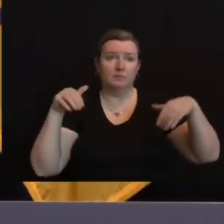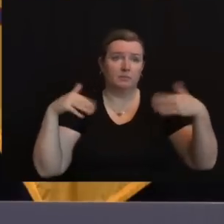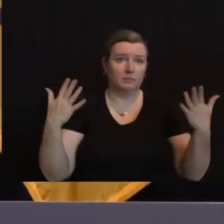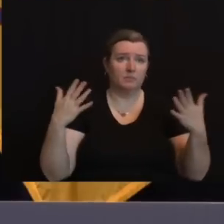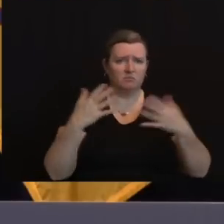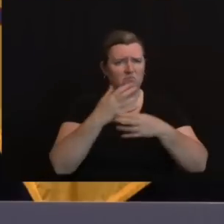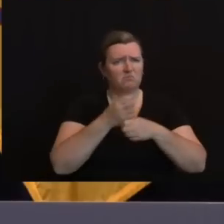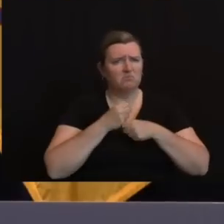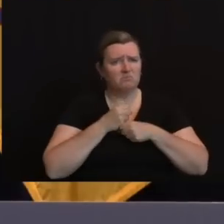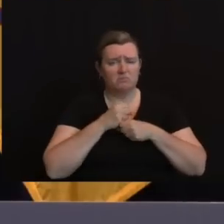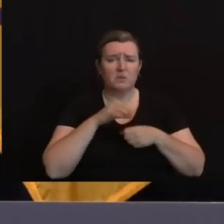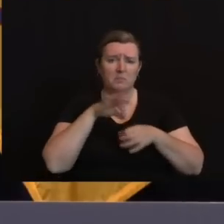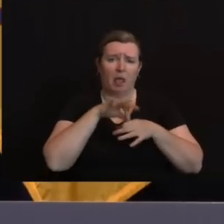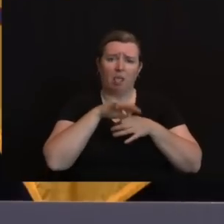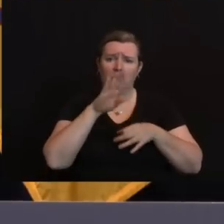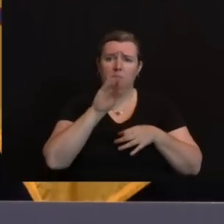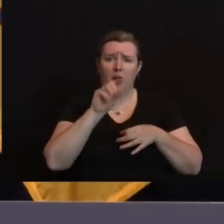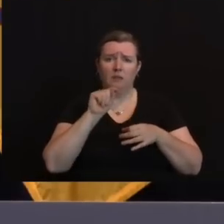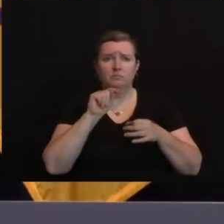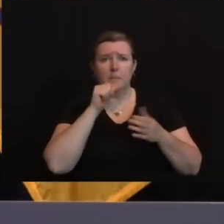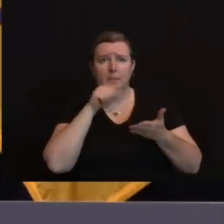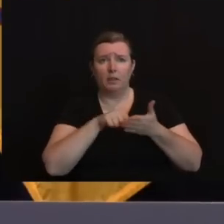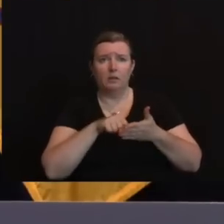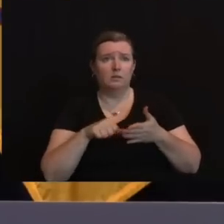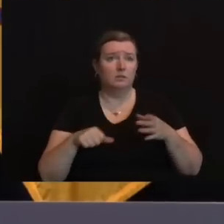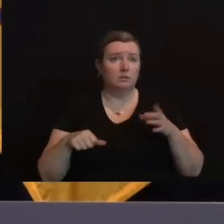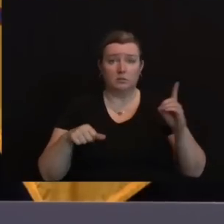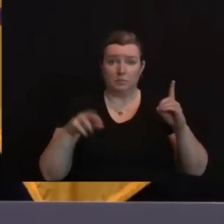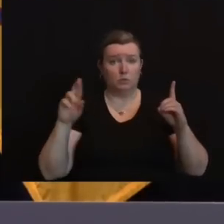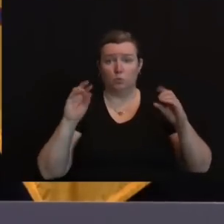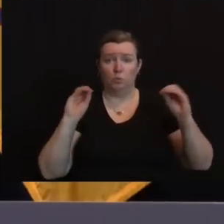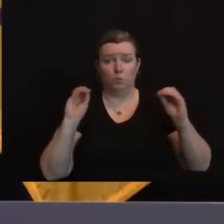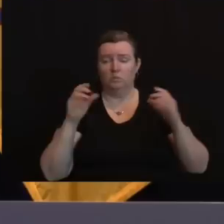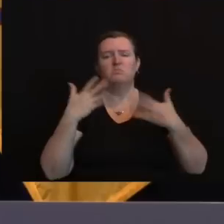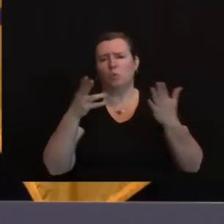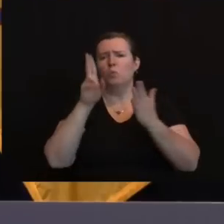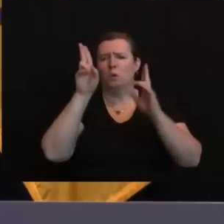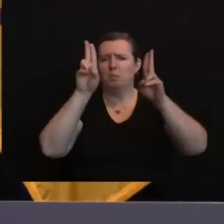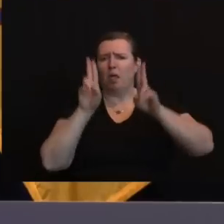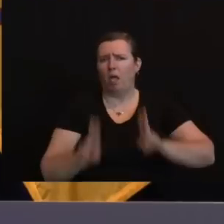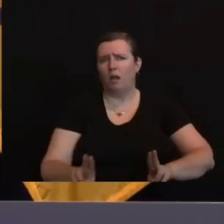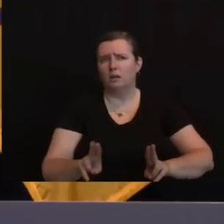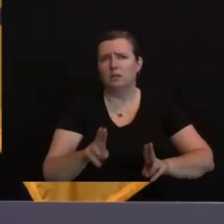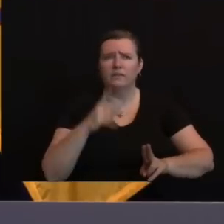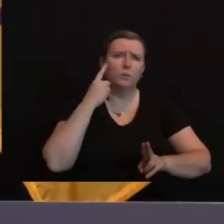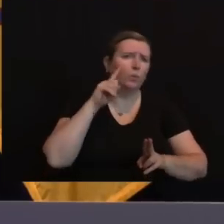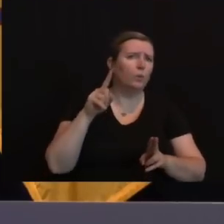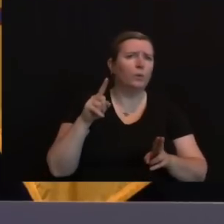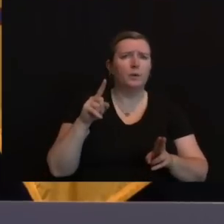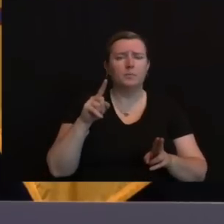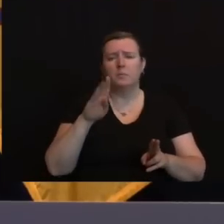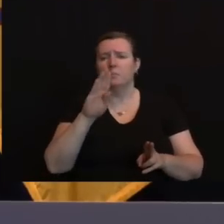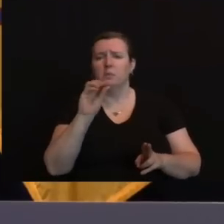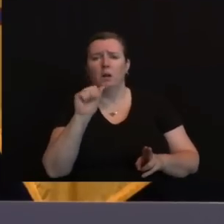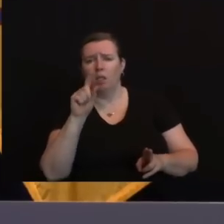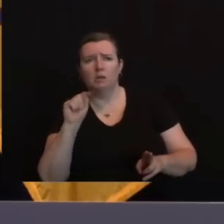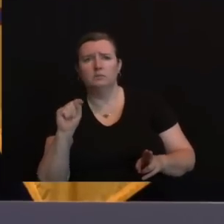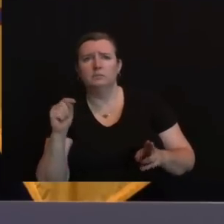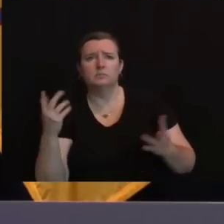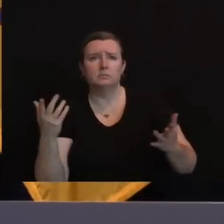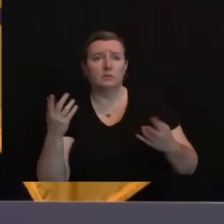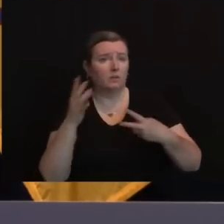ballot. If you're an unaffiliated person, you got an application for a ballot. And you have two choices, either to vote by mail,